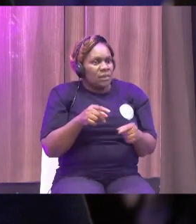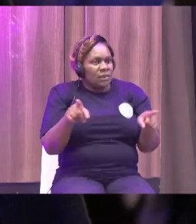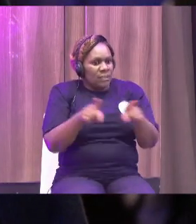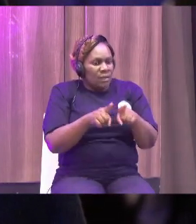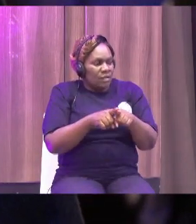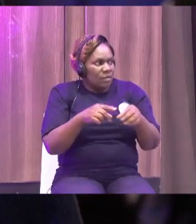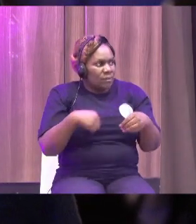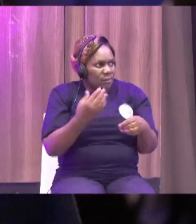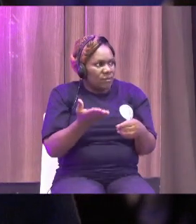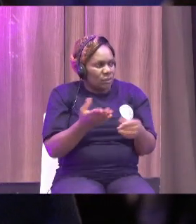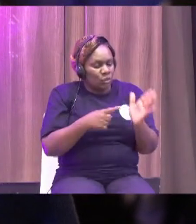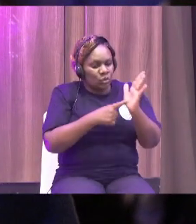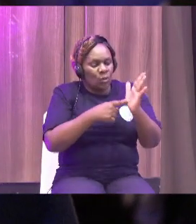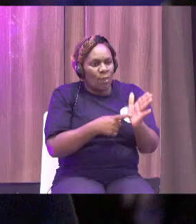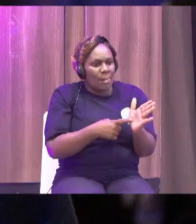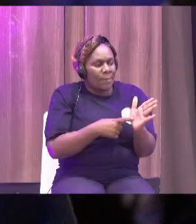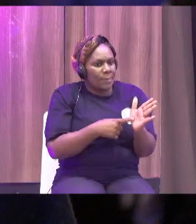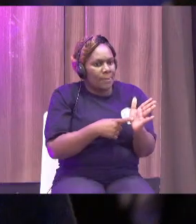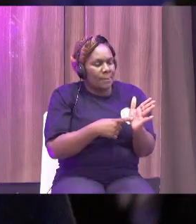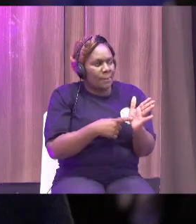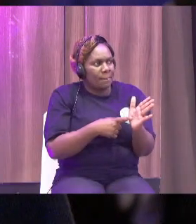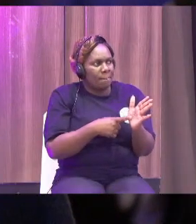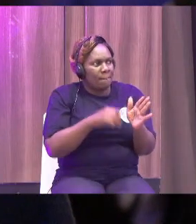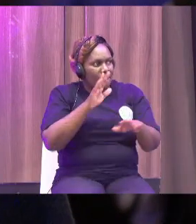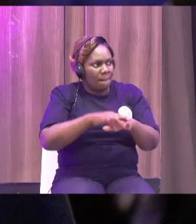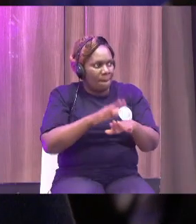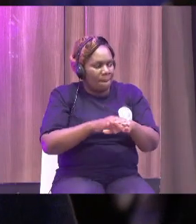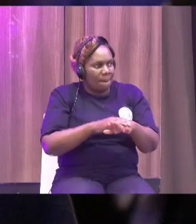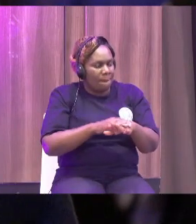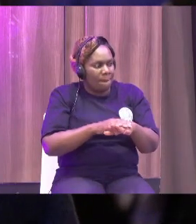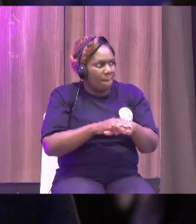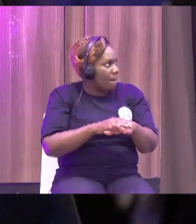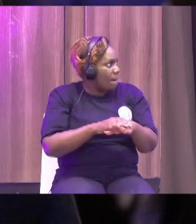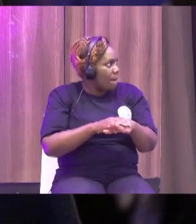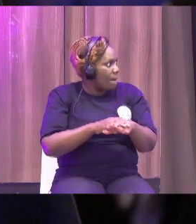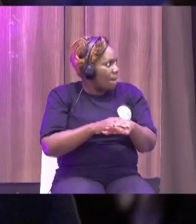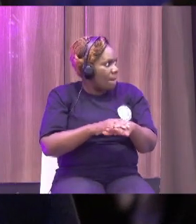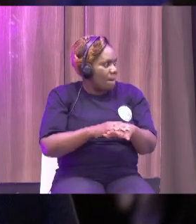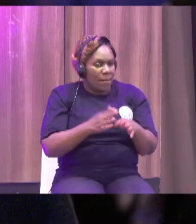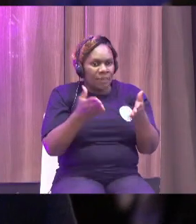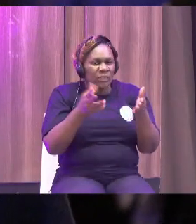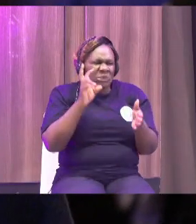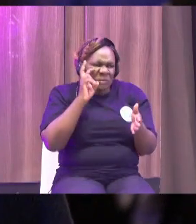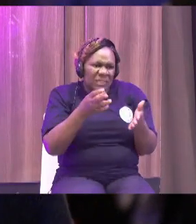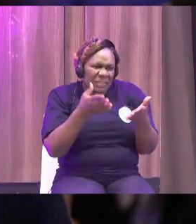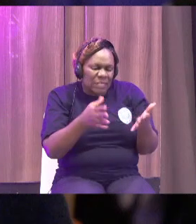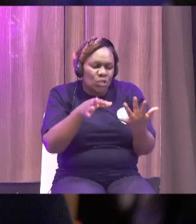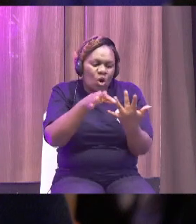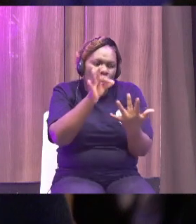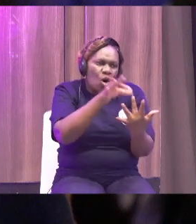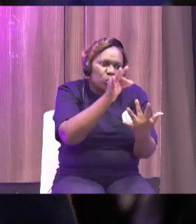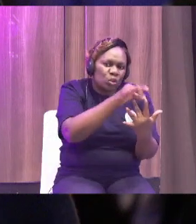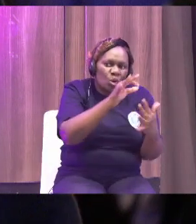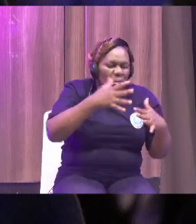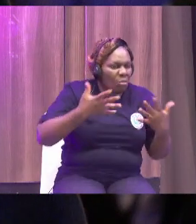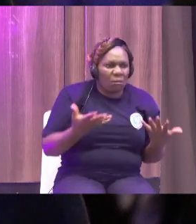randomized trial that did show effective penicillin. So do you see that being an option